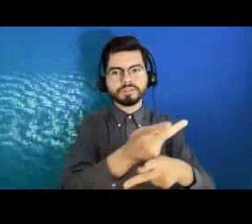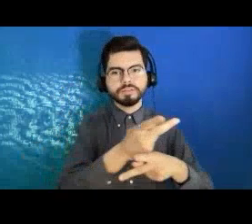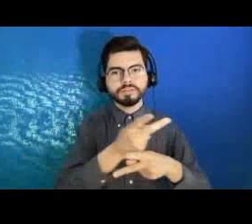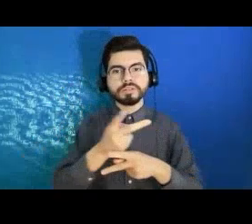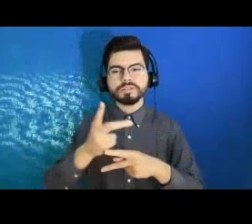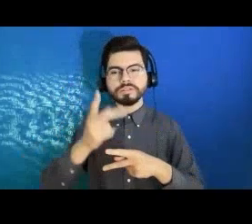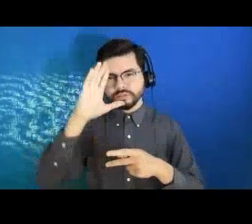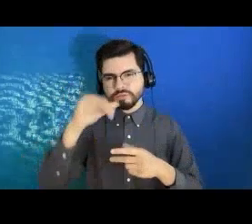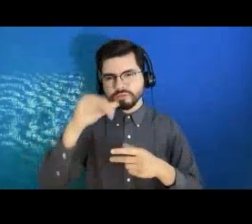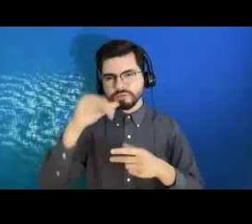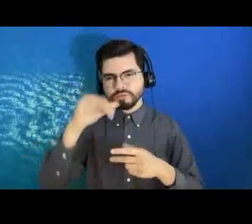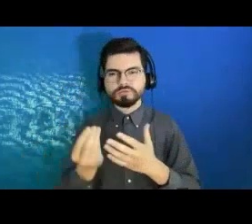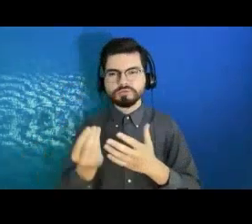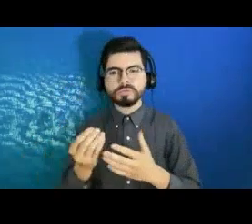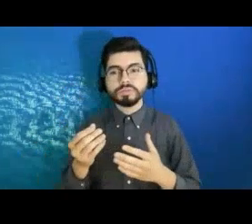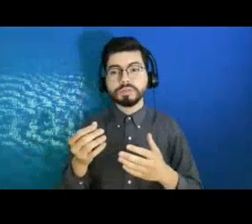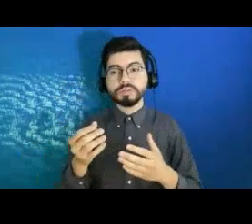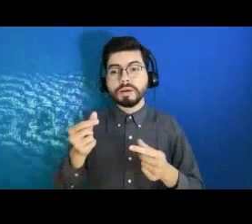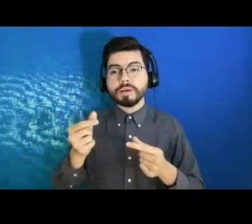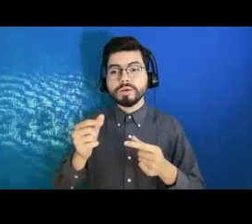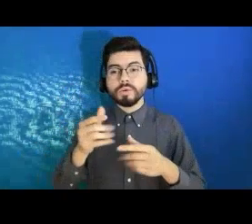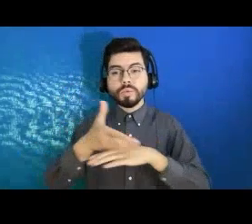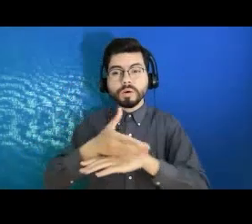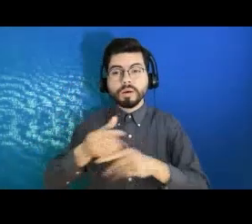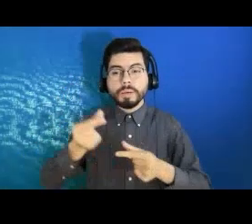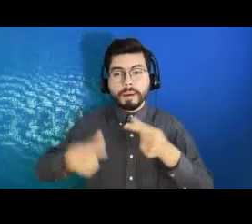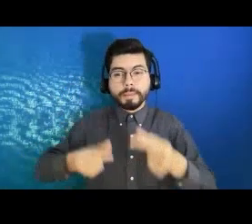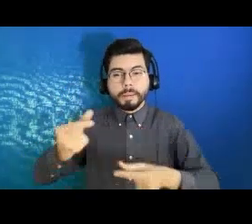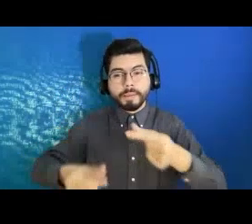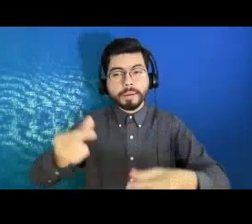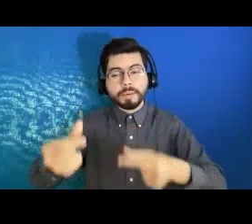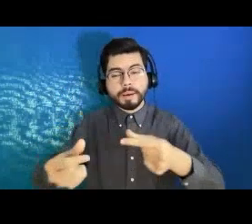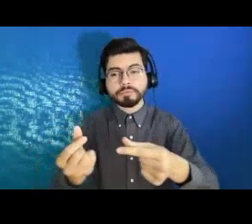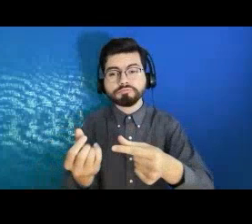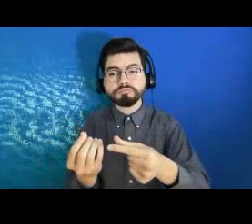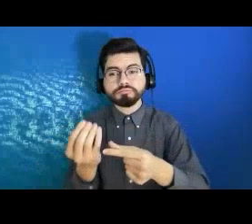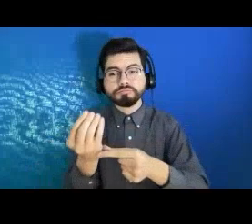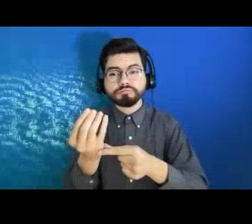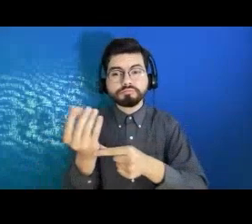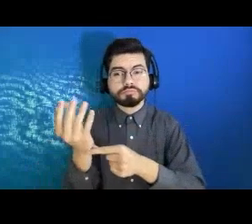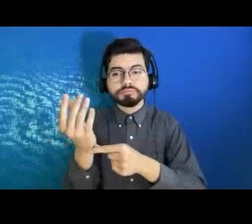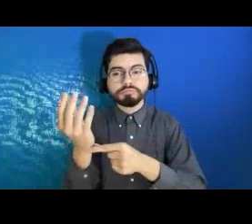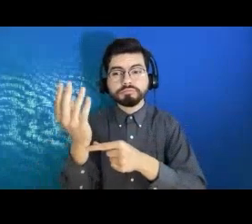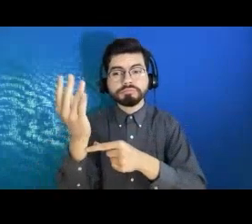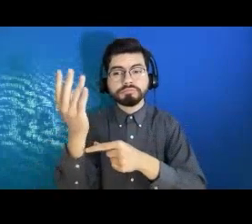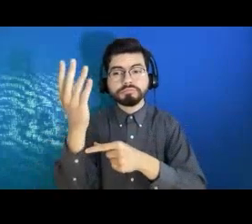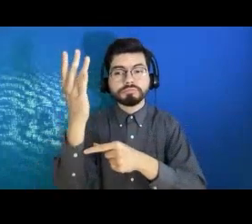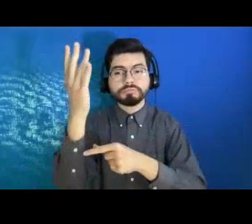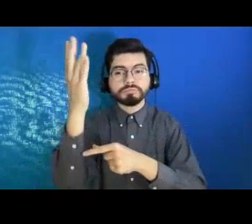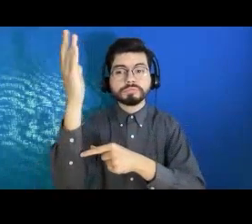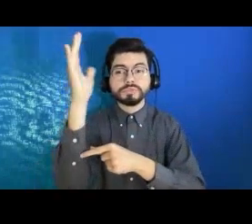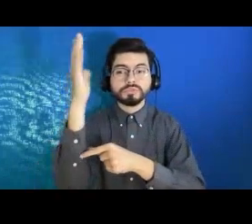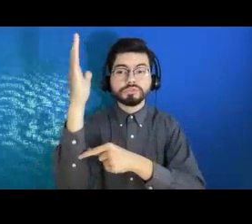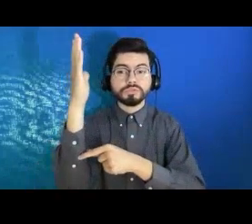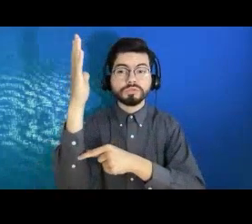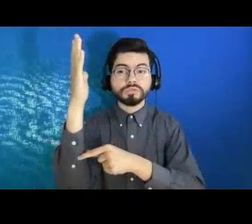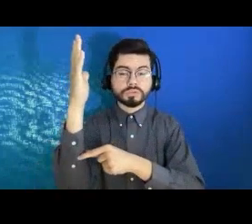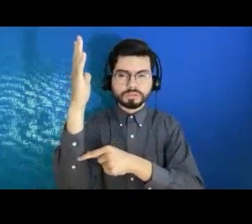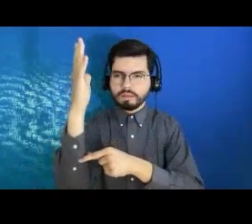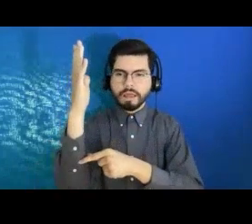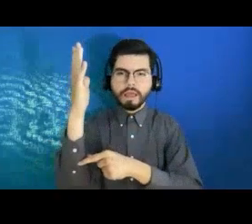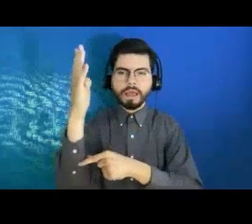of the chips before we kind of lose the integrity of that treatment, and then we have to start over. The idea is to do it once with the machine and